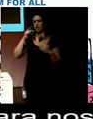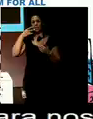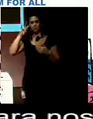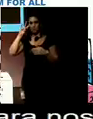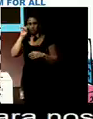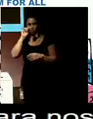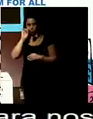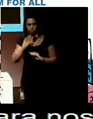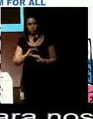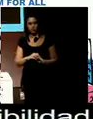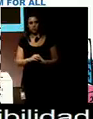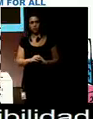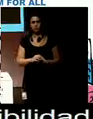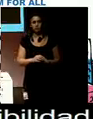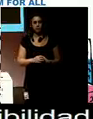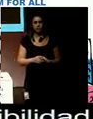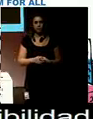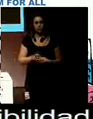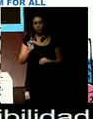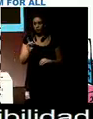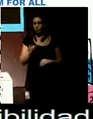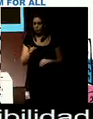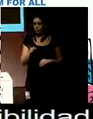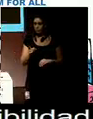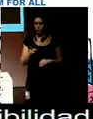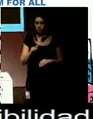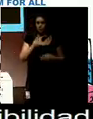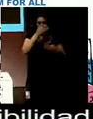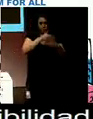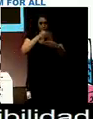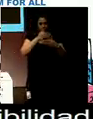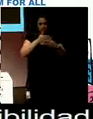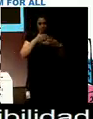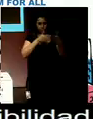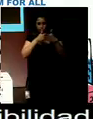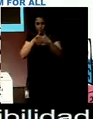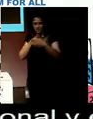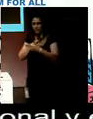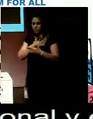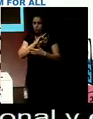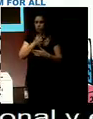as how to enjoy emotionally the tourist destinies. It's not only